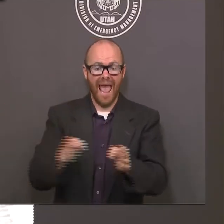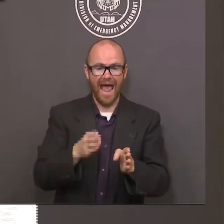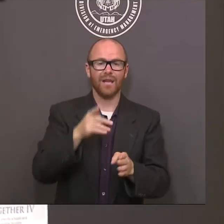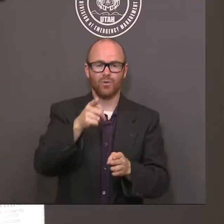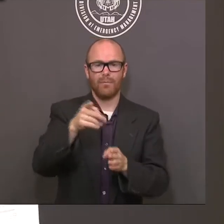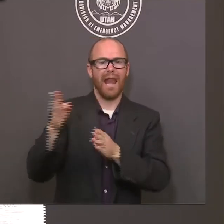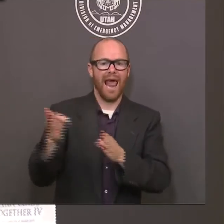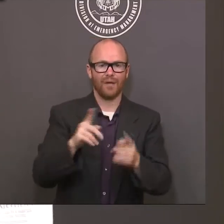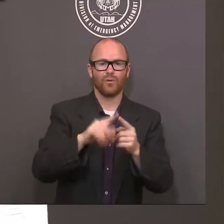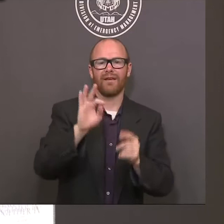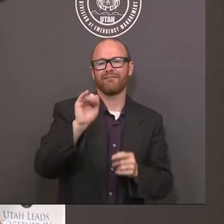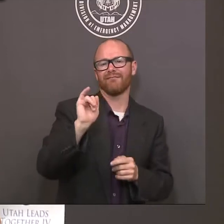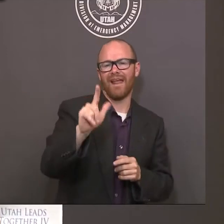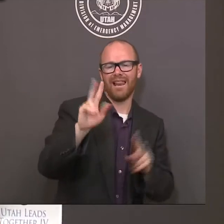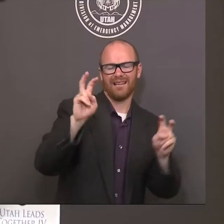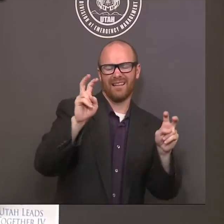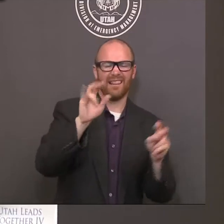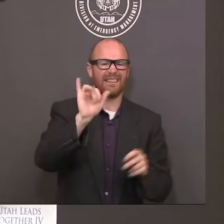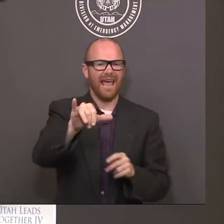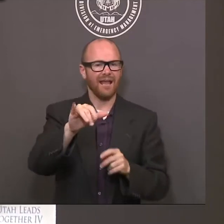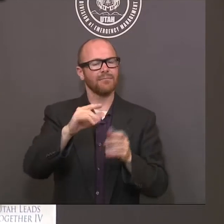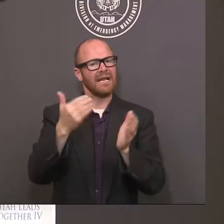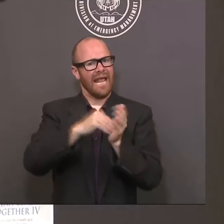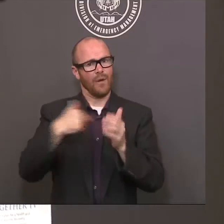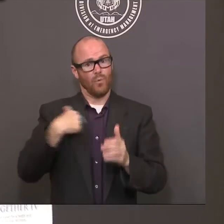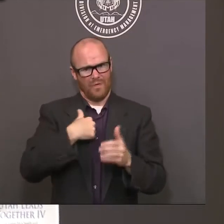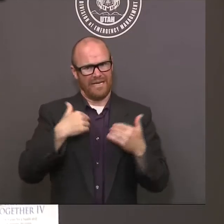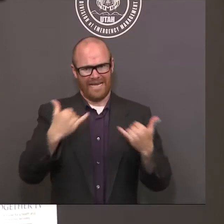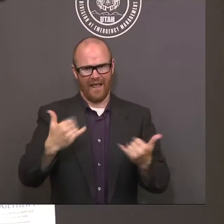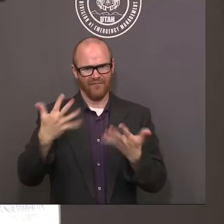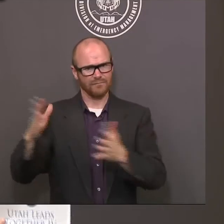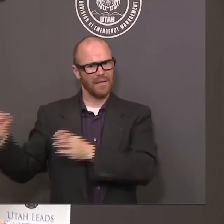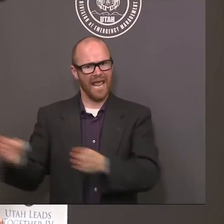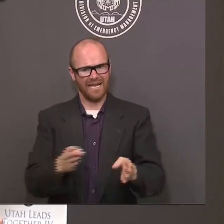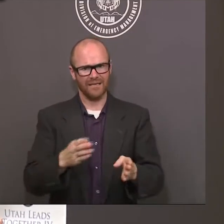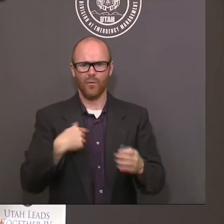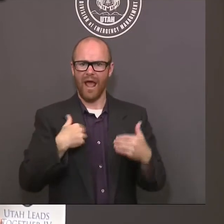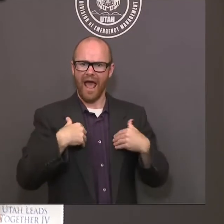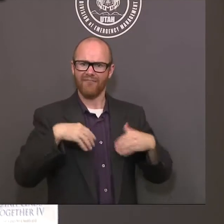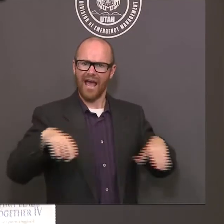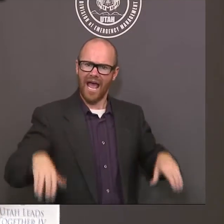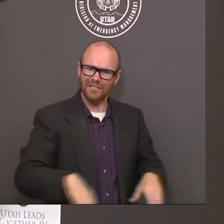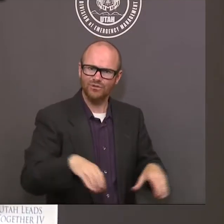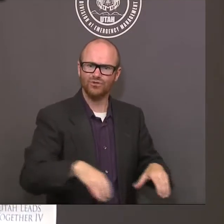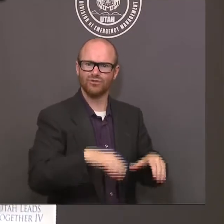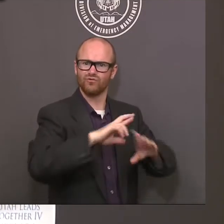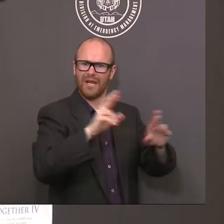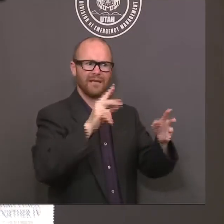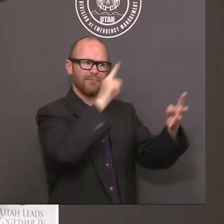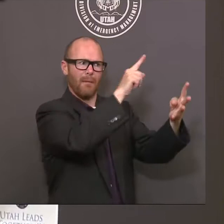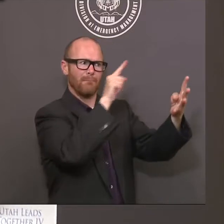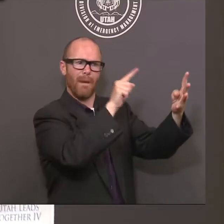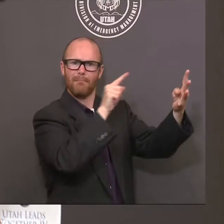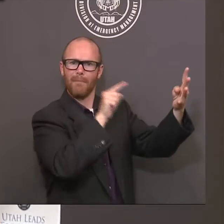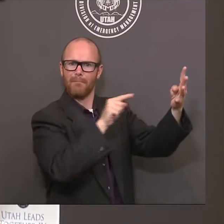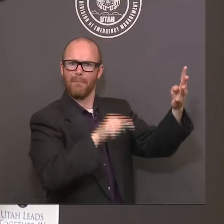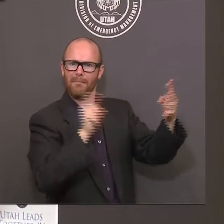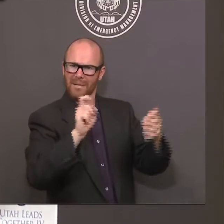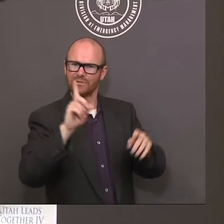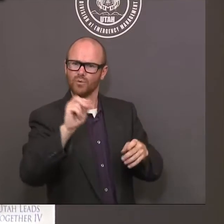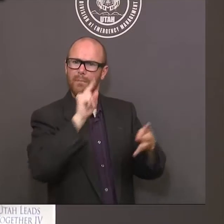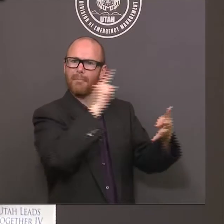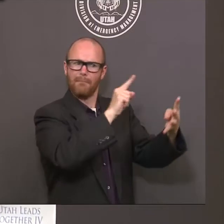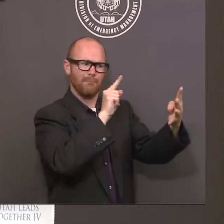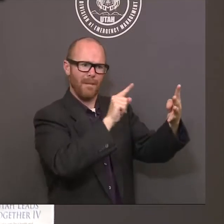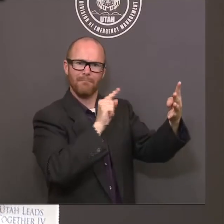plans, things and steps we can take, which help protect people's health the welfare of the communities that we live in,